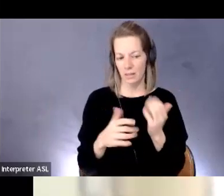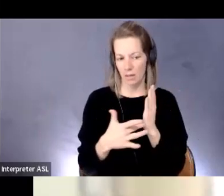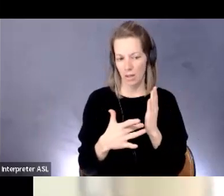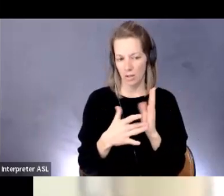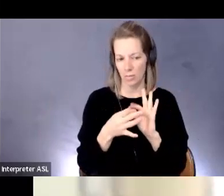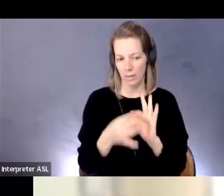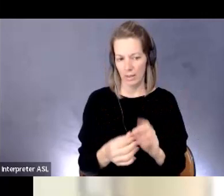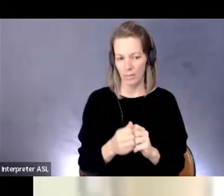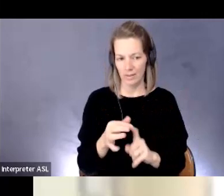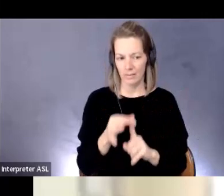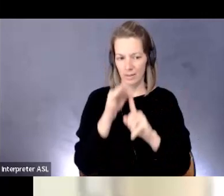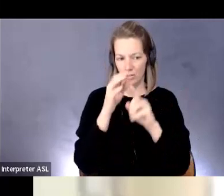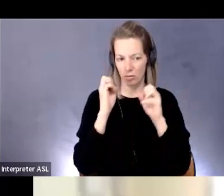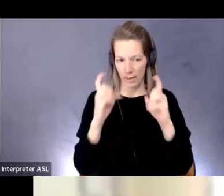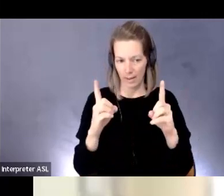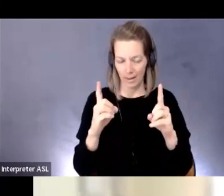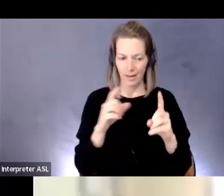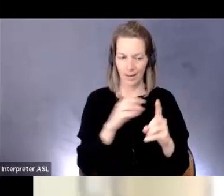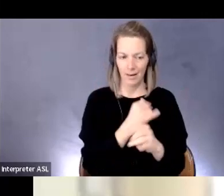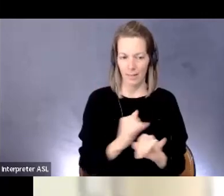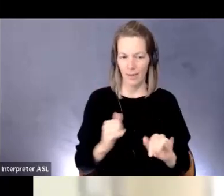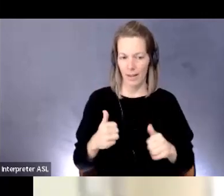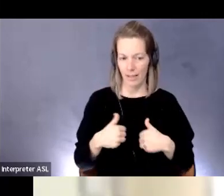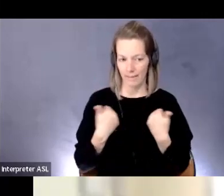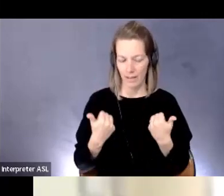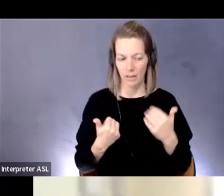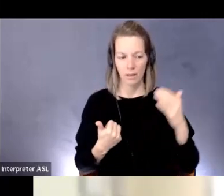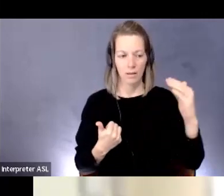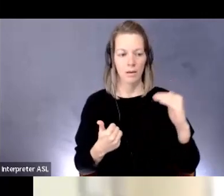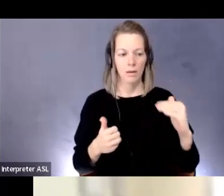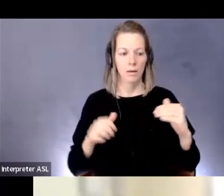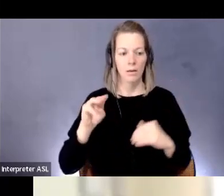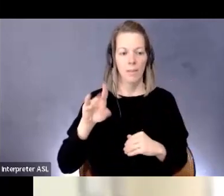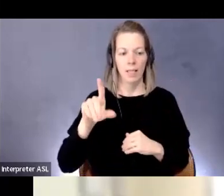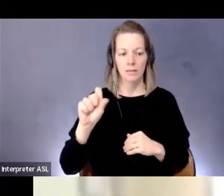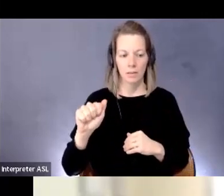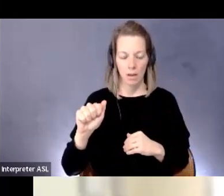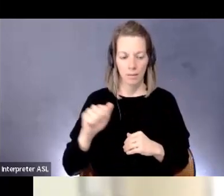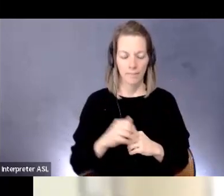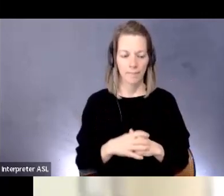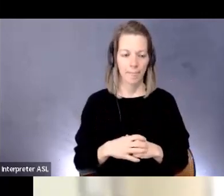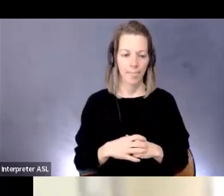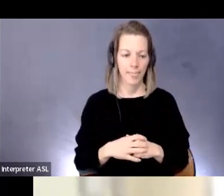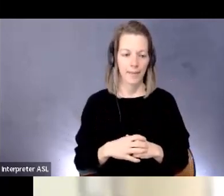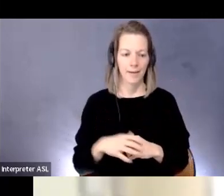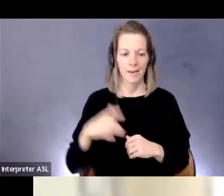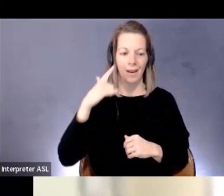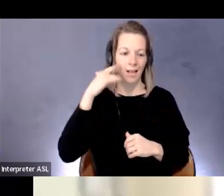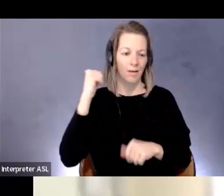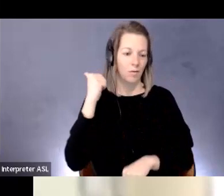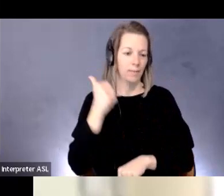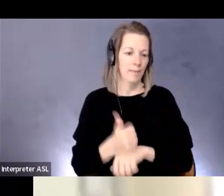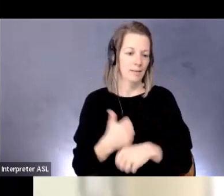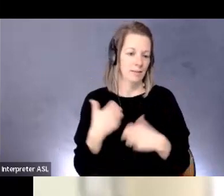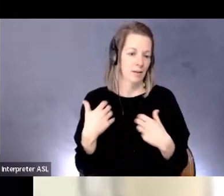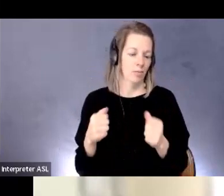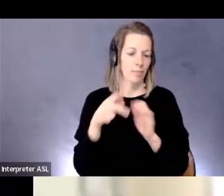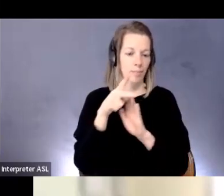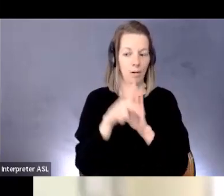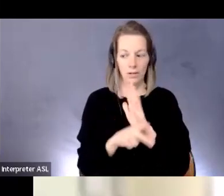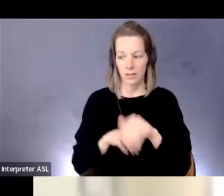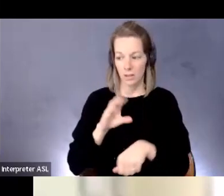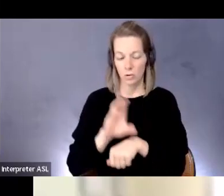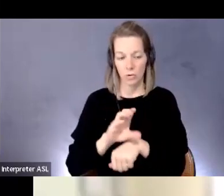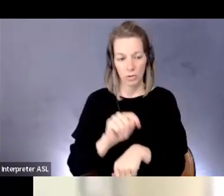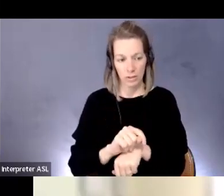and independent living. Melissa Crisp Cooper, a California-based health policy